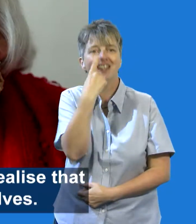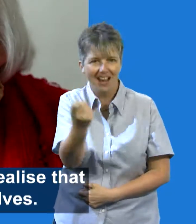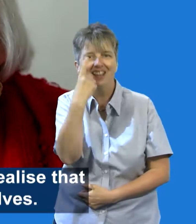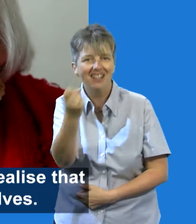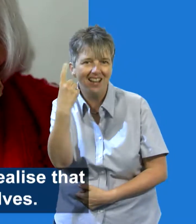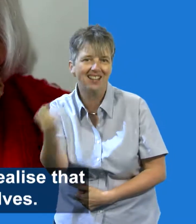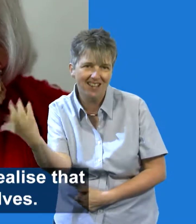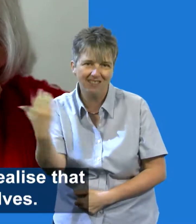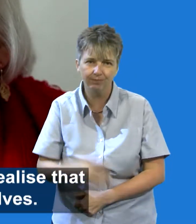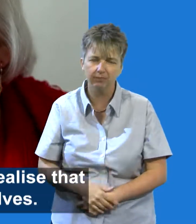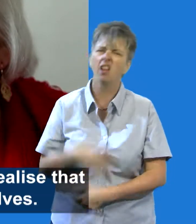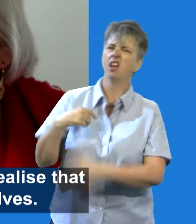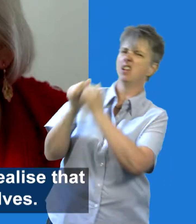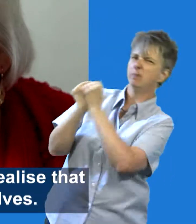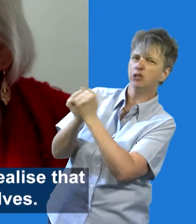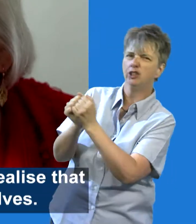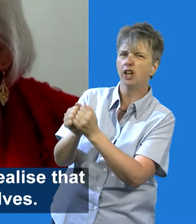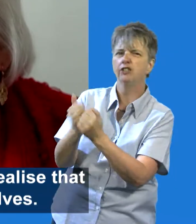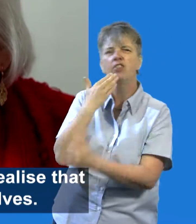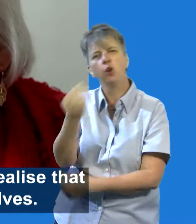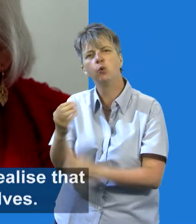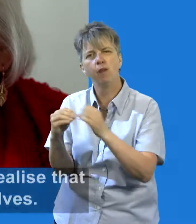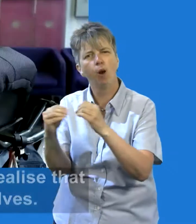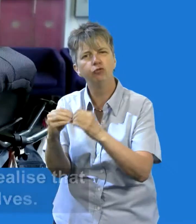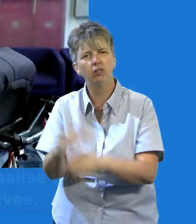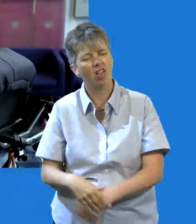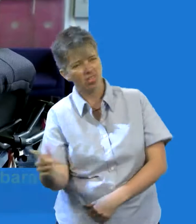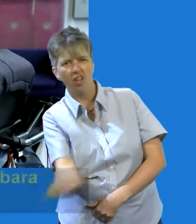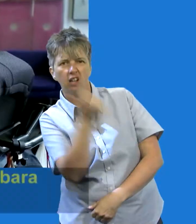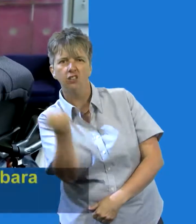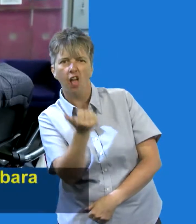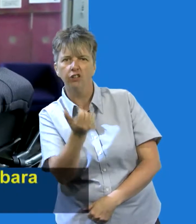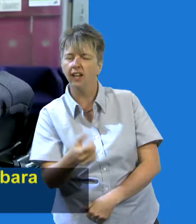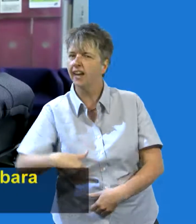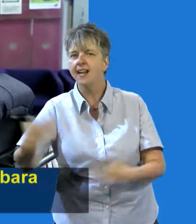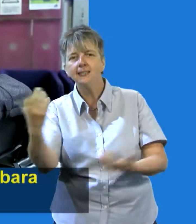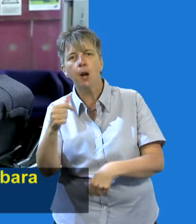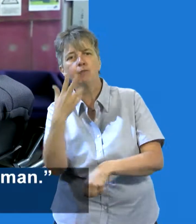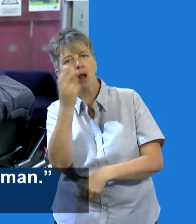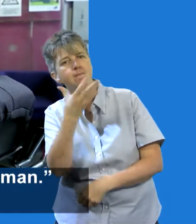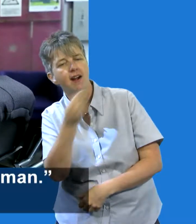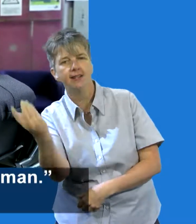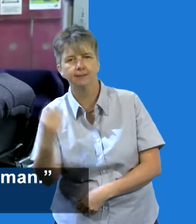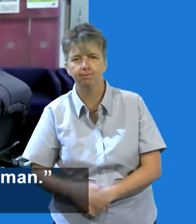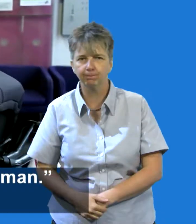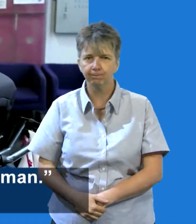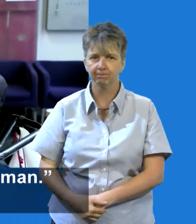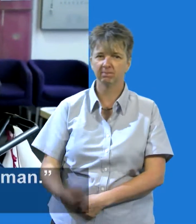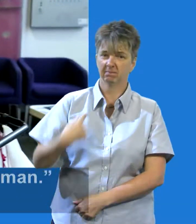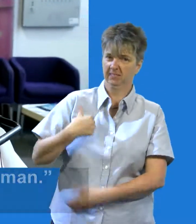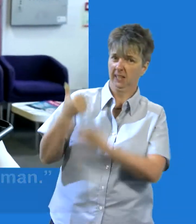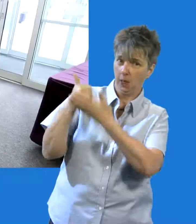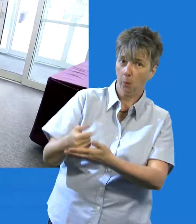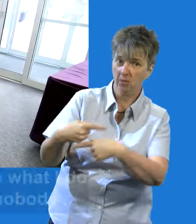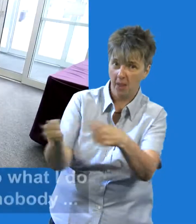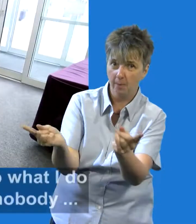them realise that they can do more for themselves than they can. Thank you for your help, Barbara. I'd appreciate it. That's all right. Any